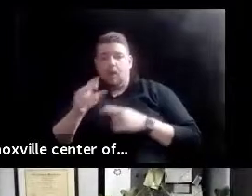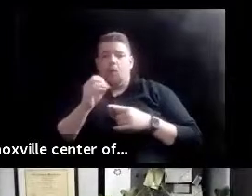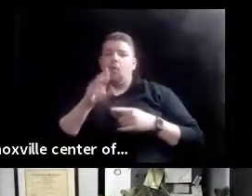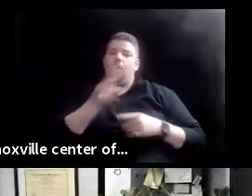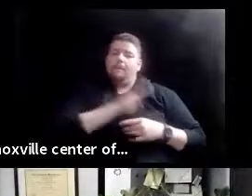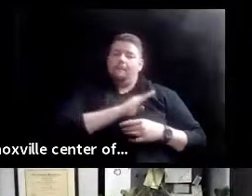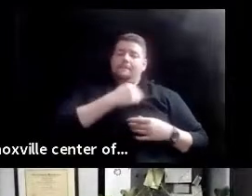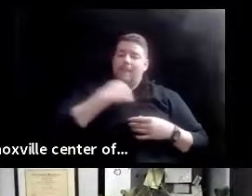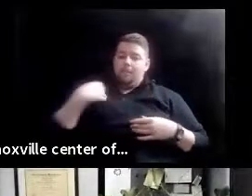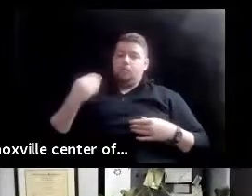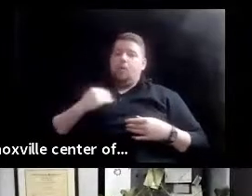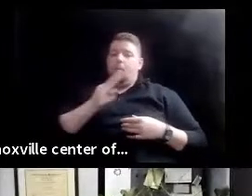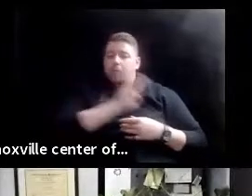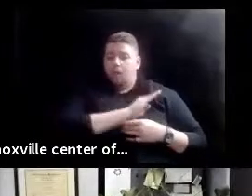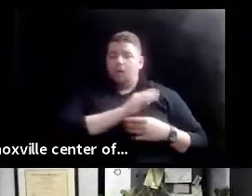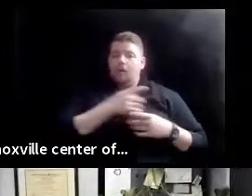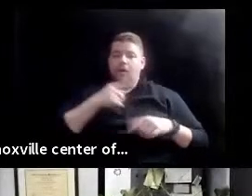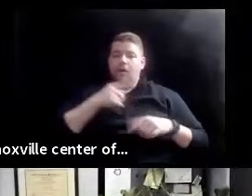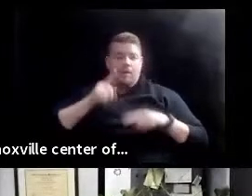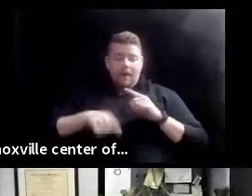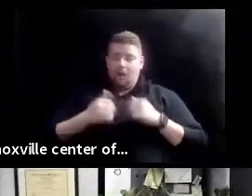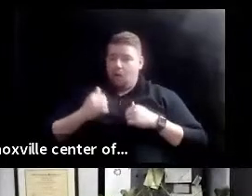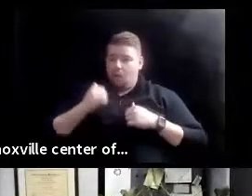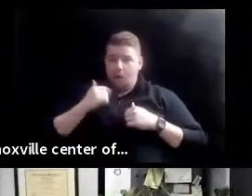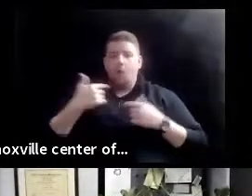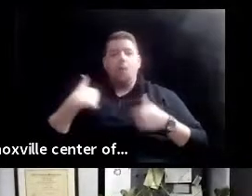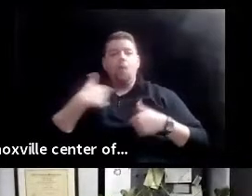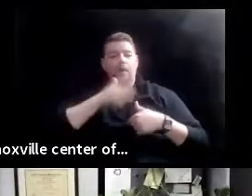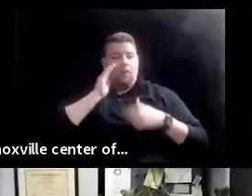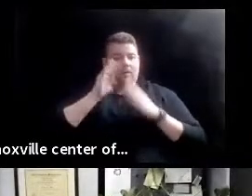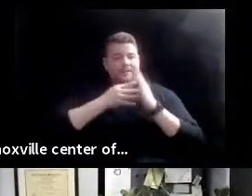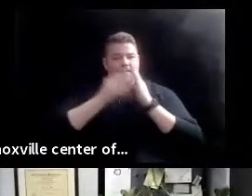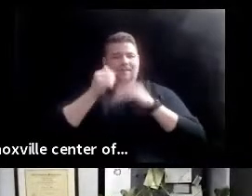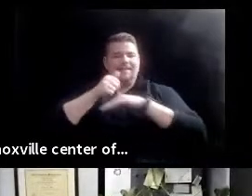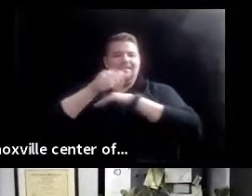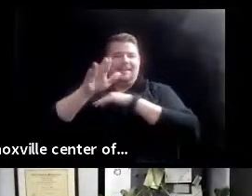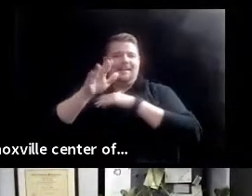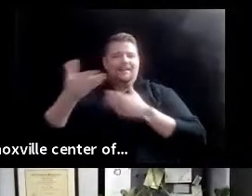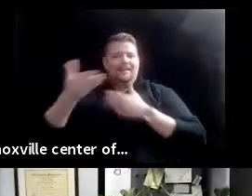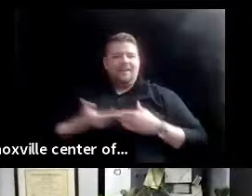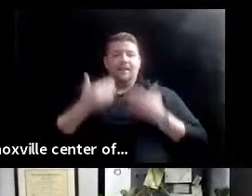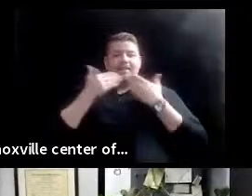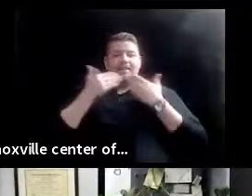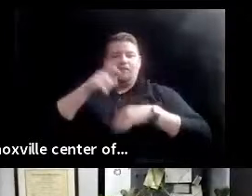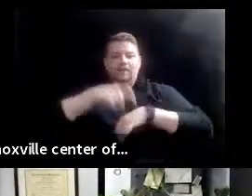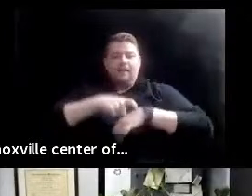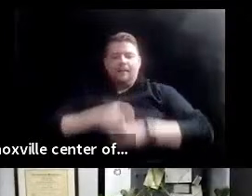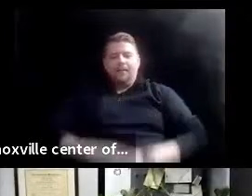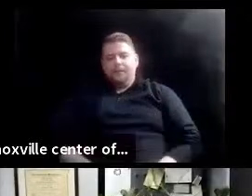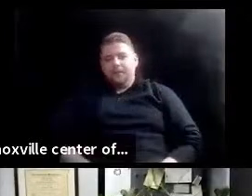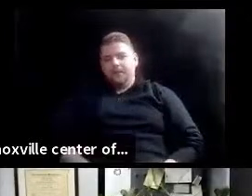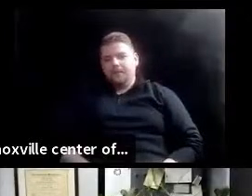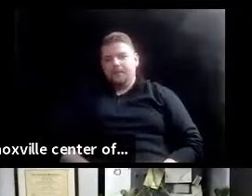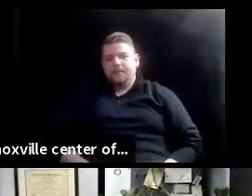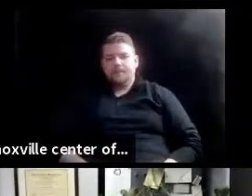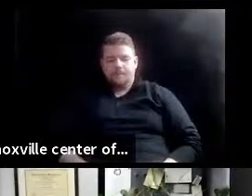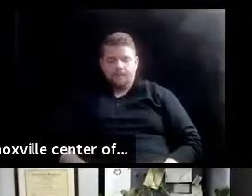board. If you cannot or will not schedule one, we will schedule it and send an invitation. Thank you for your time.